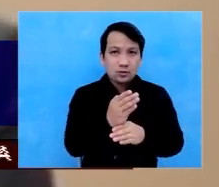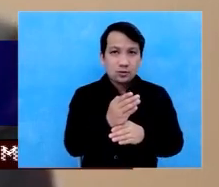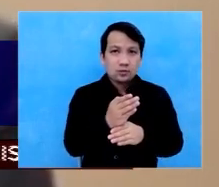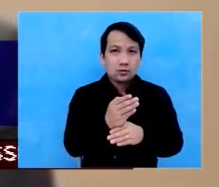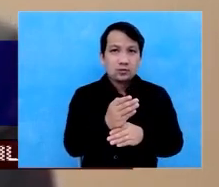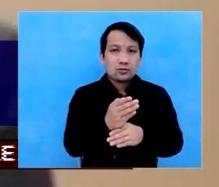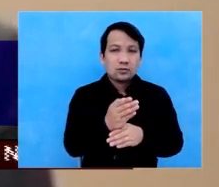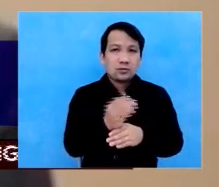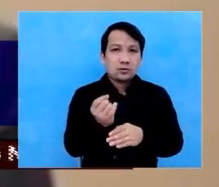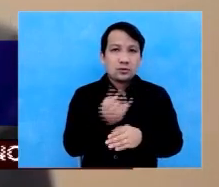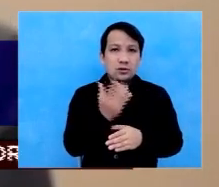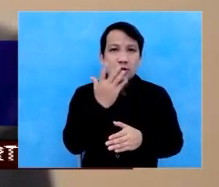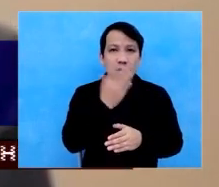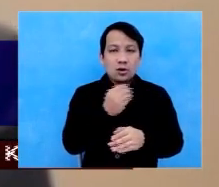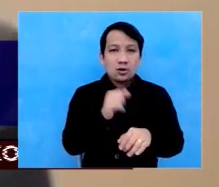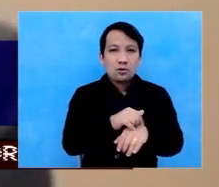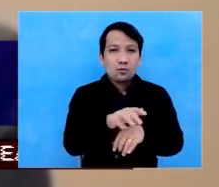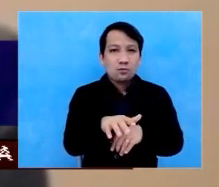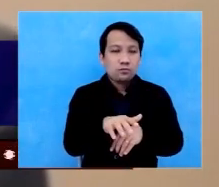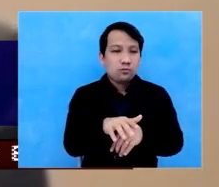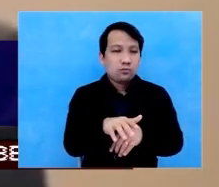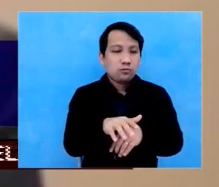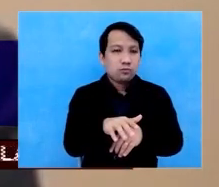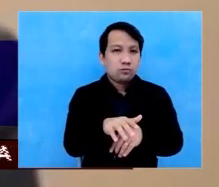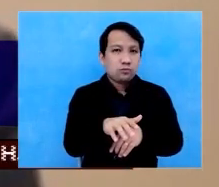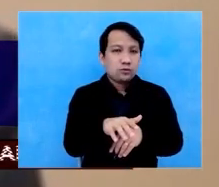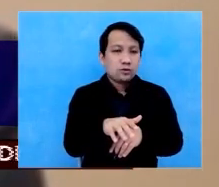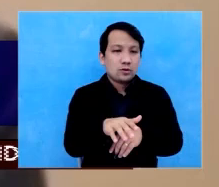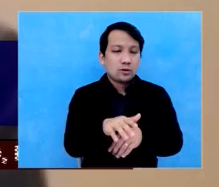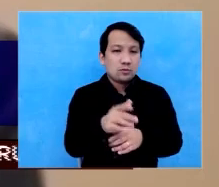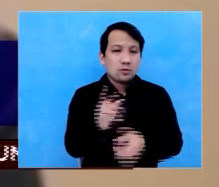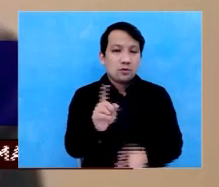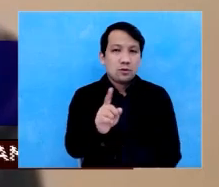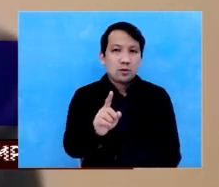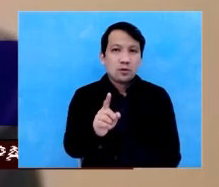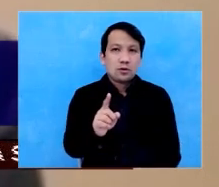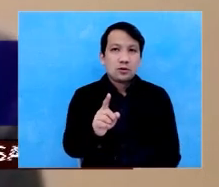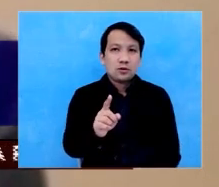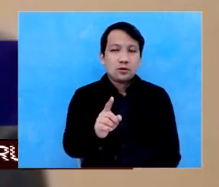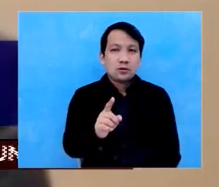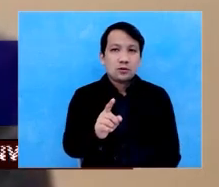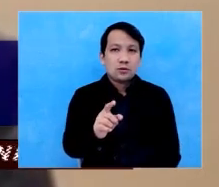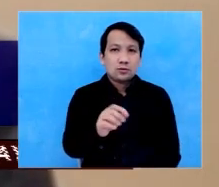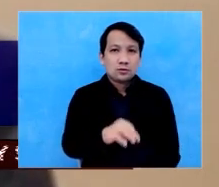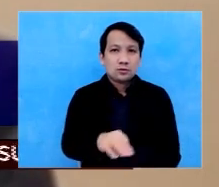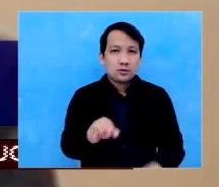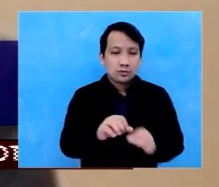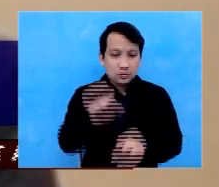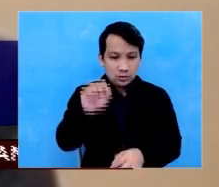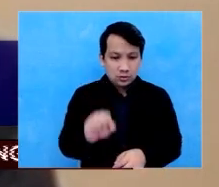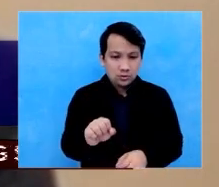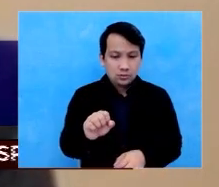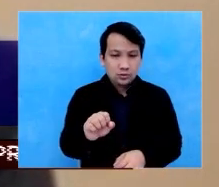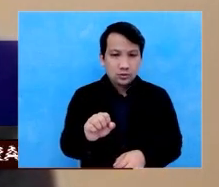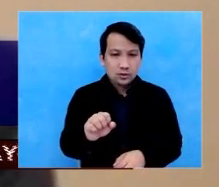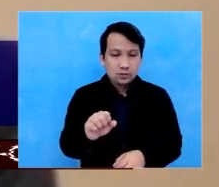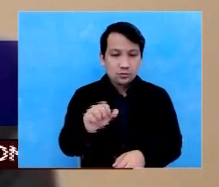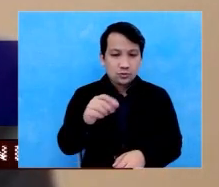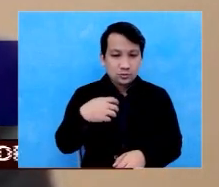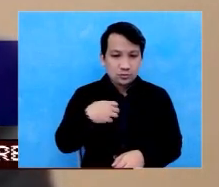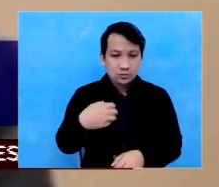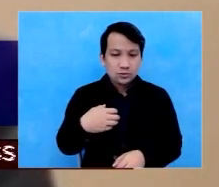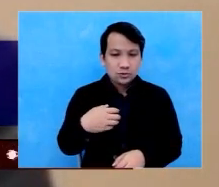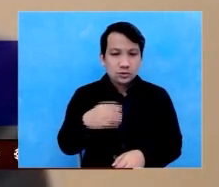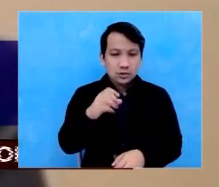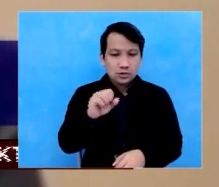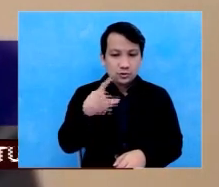who advised me that the Southern Police District has already created a task force,